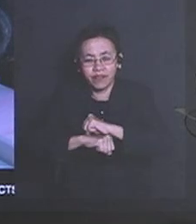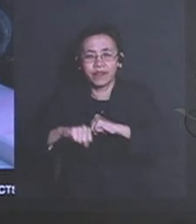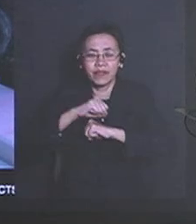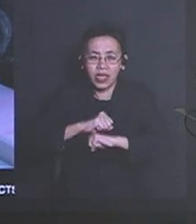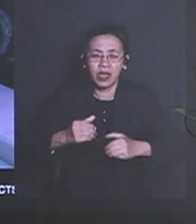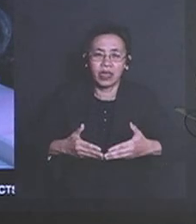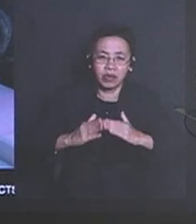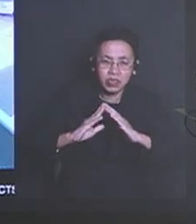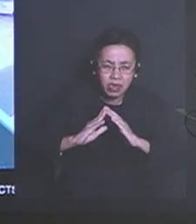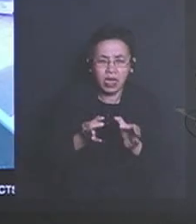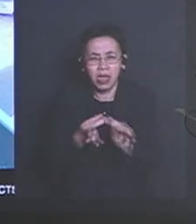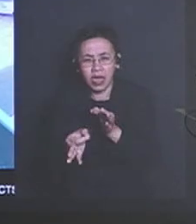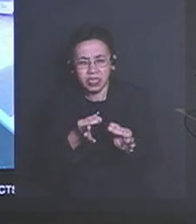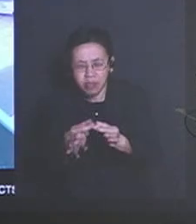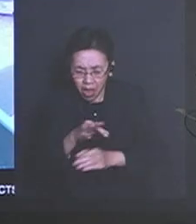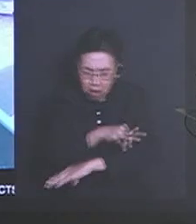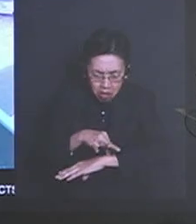volunteers.